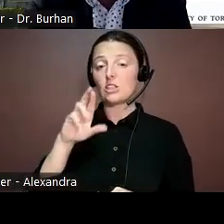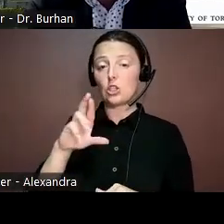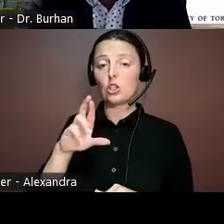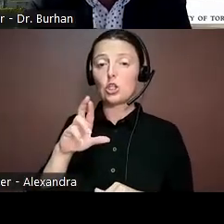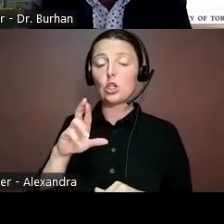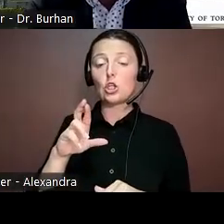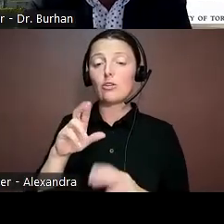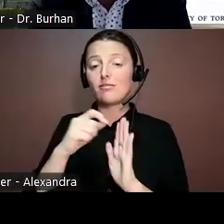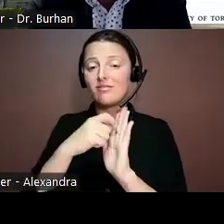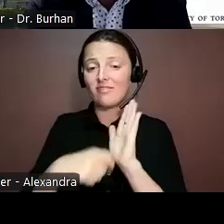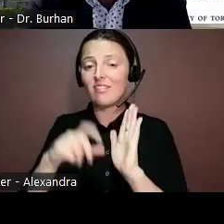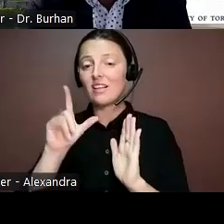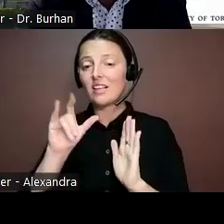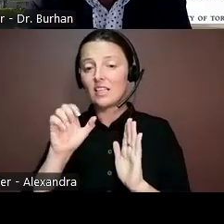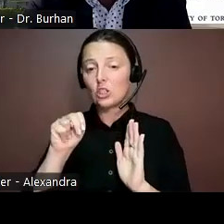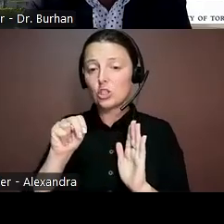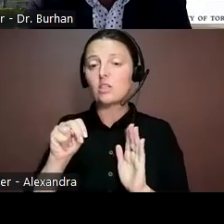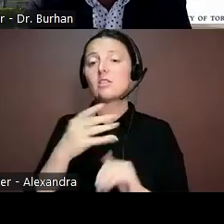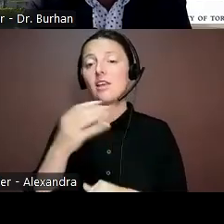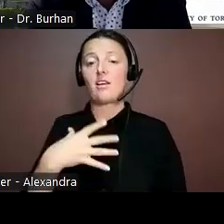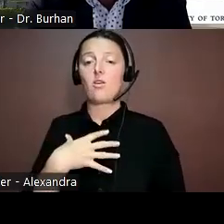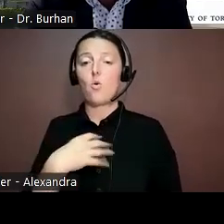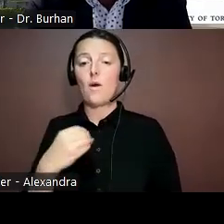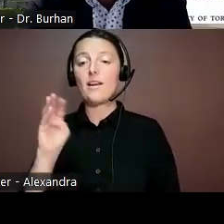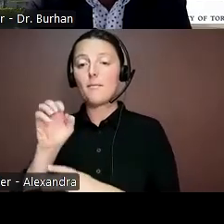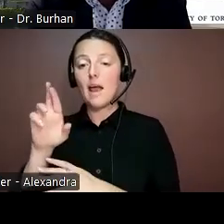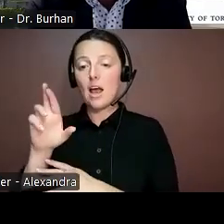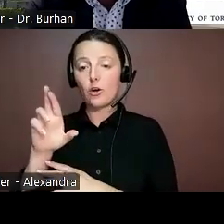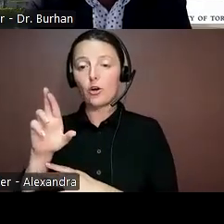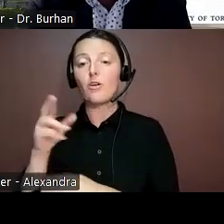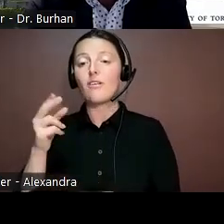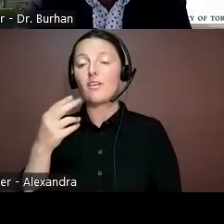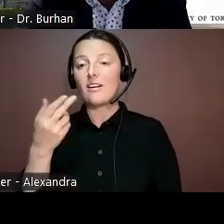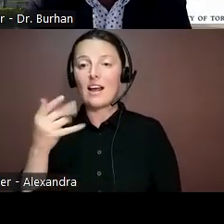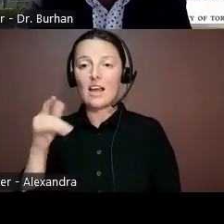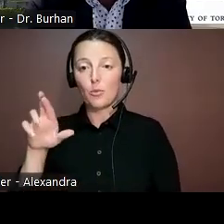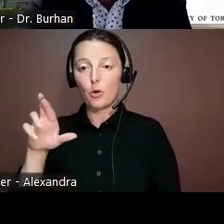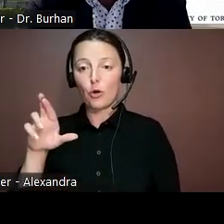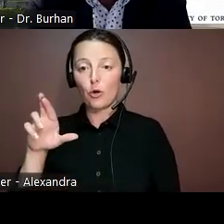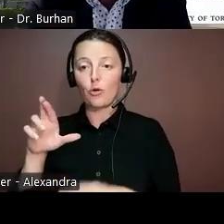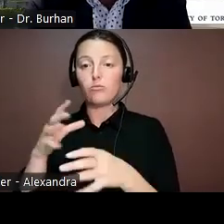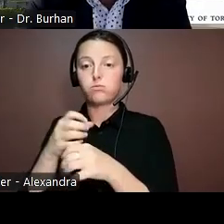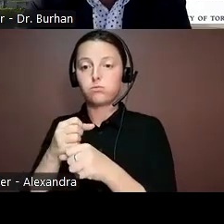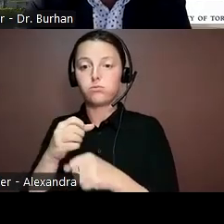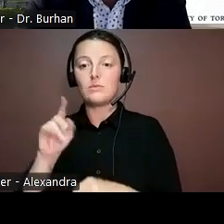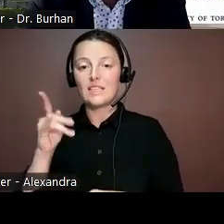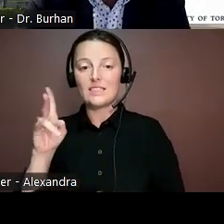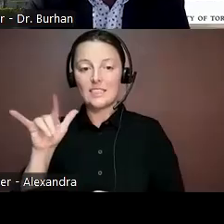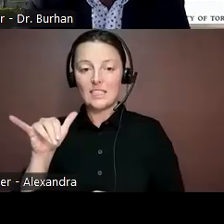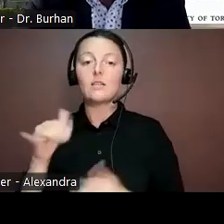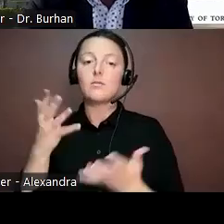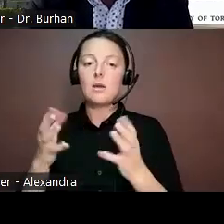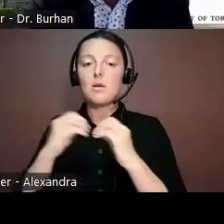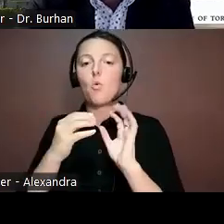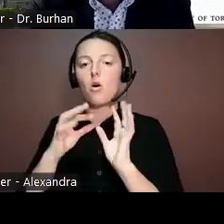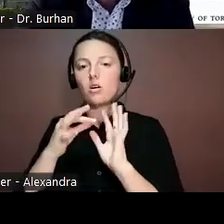but again, doesn't take away the importance of it in Alzheimer's disease as well. So it does affect both. So